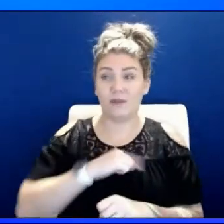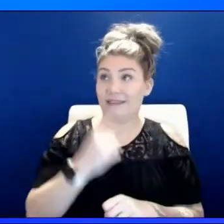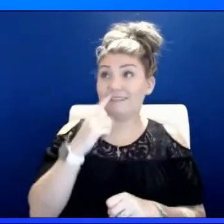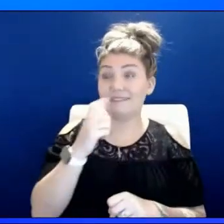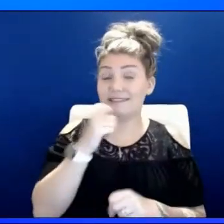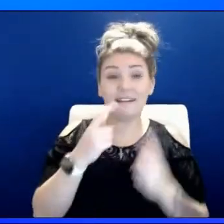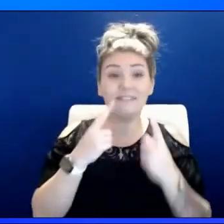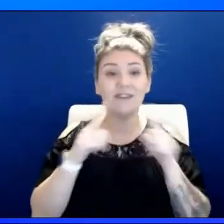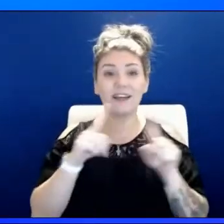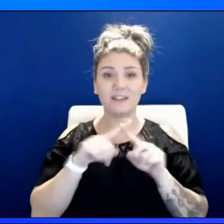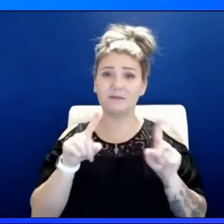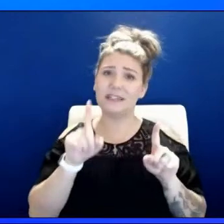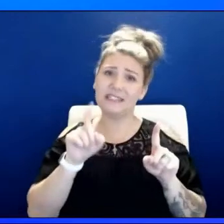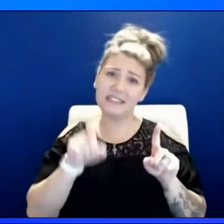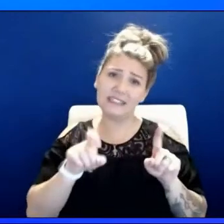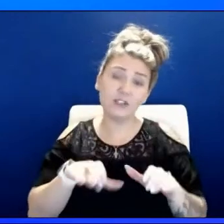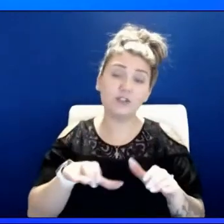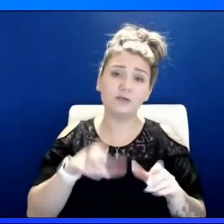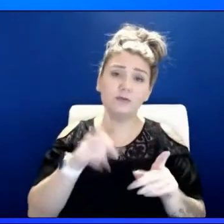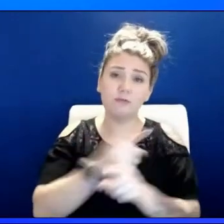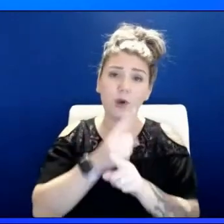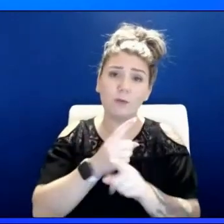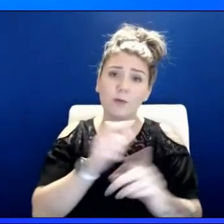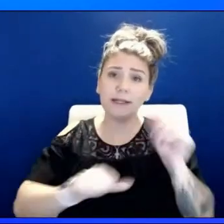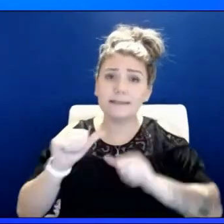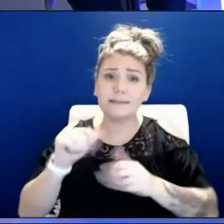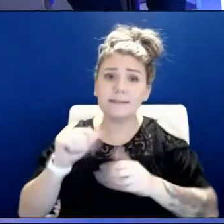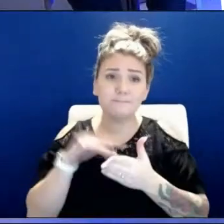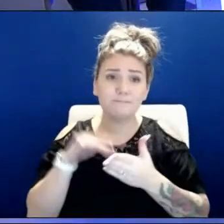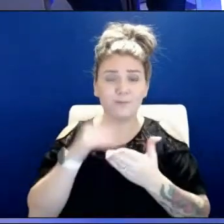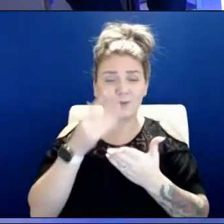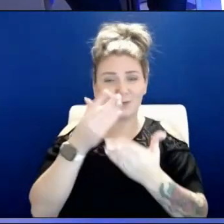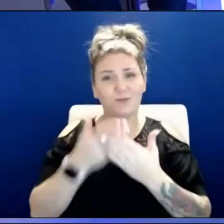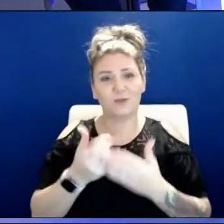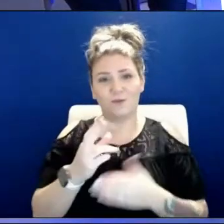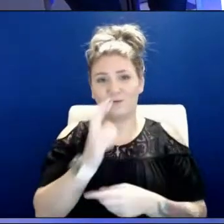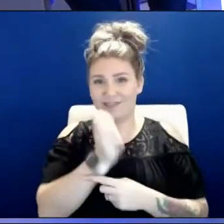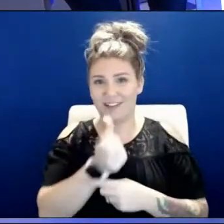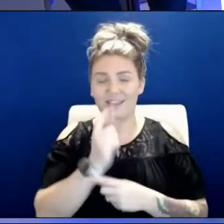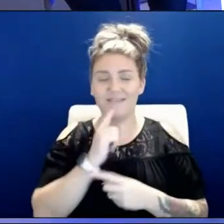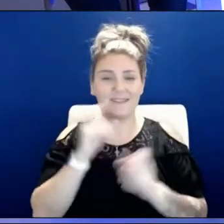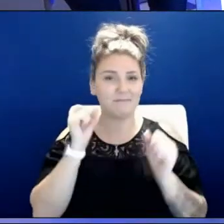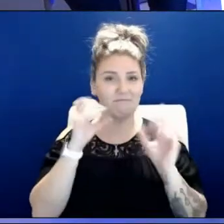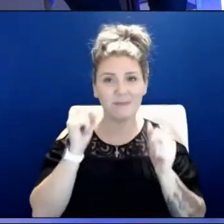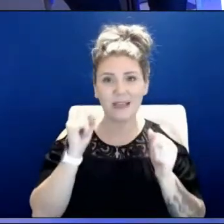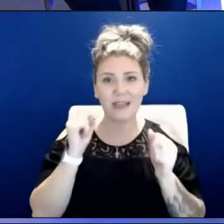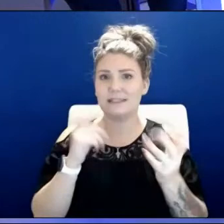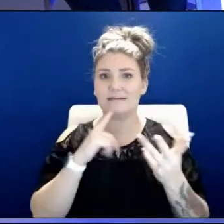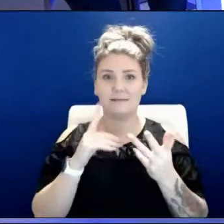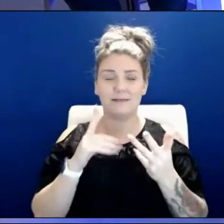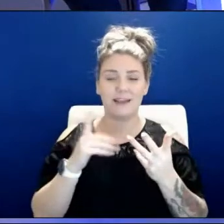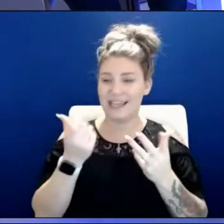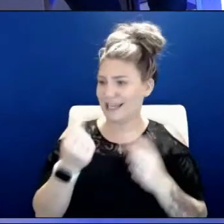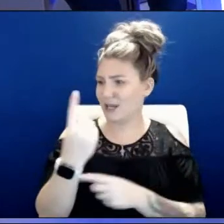do the right science to prove whether or not that is or not. Which is an amazing statement. That means anyone in Missouri, Kansas, they can